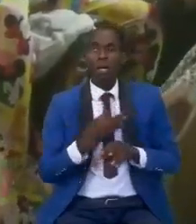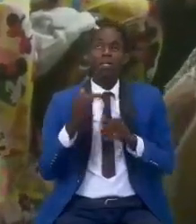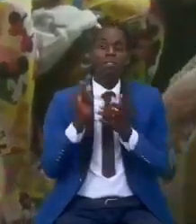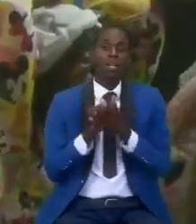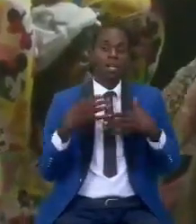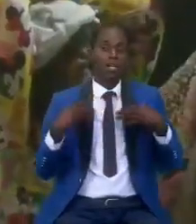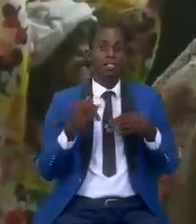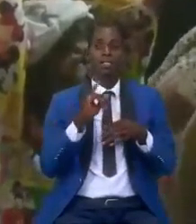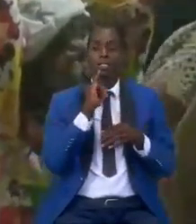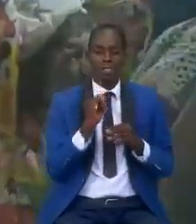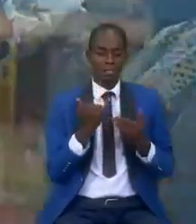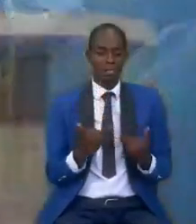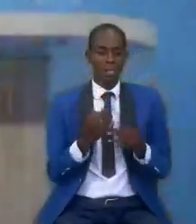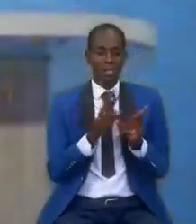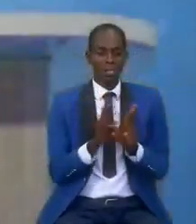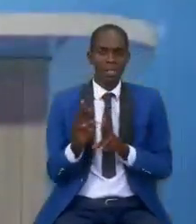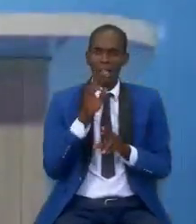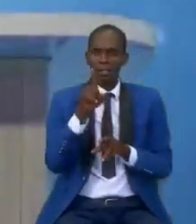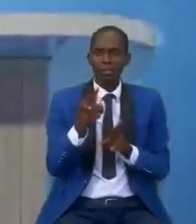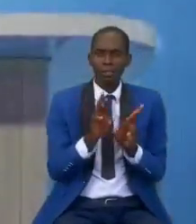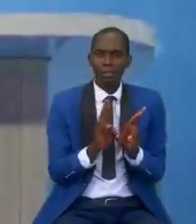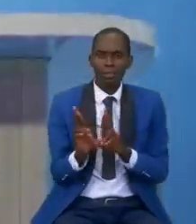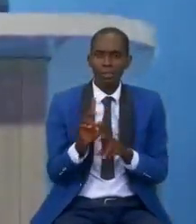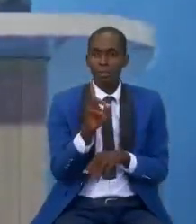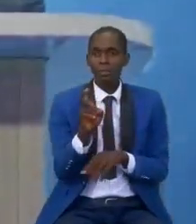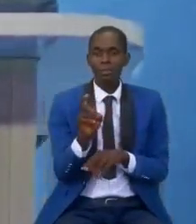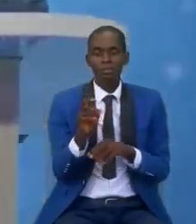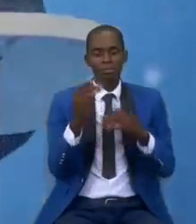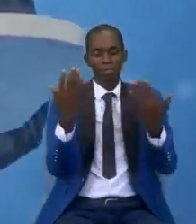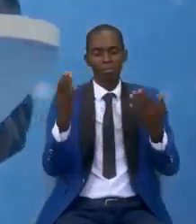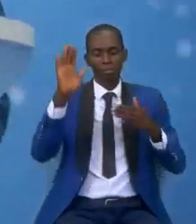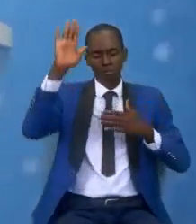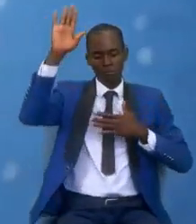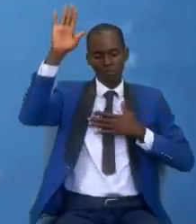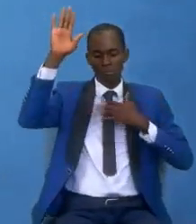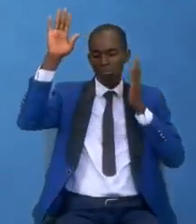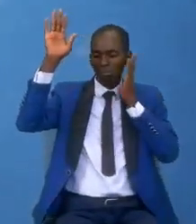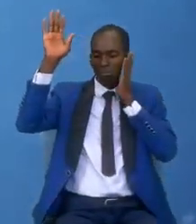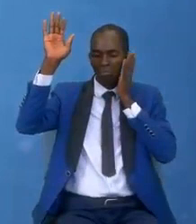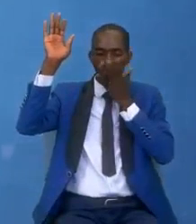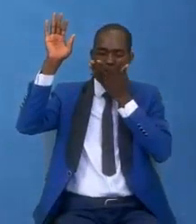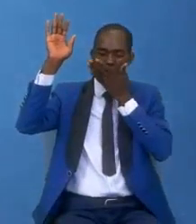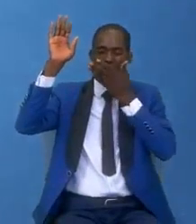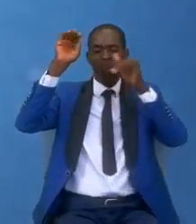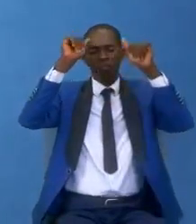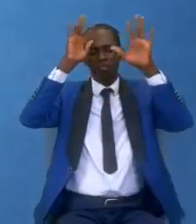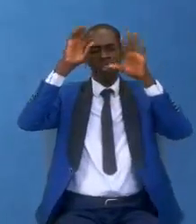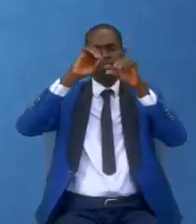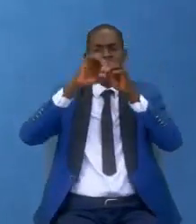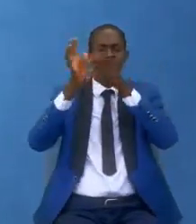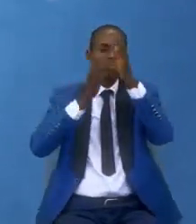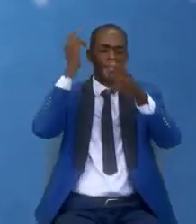now. Father, in Jesus' name. Well, no, Lord, you cannot